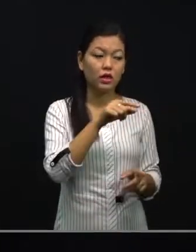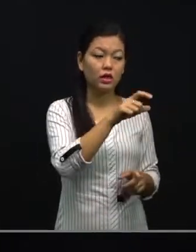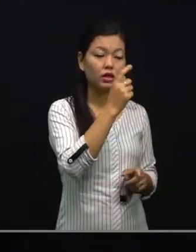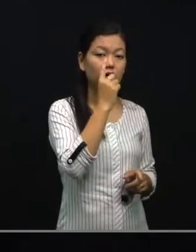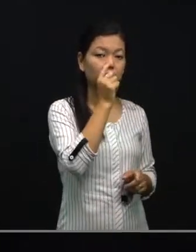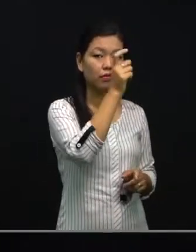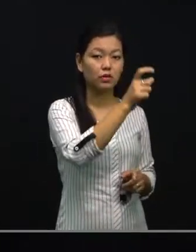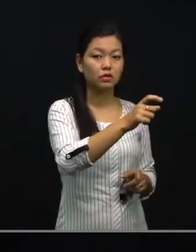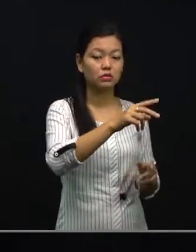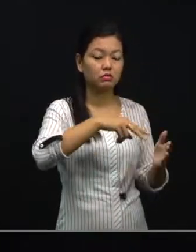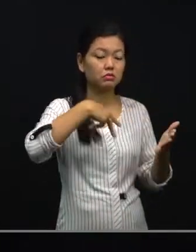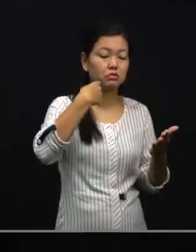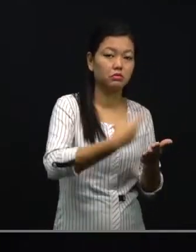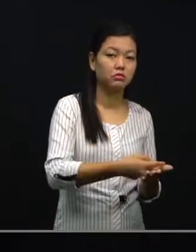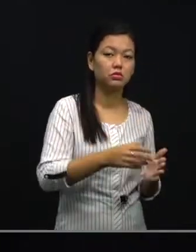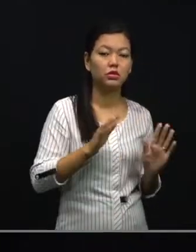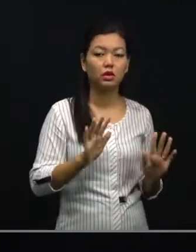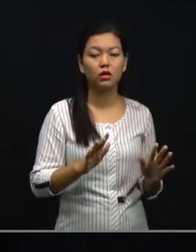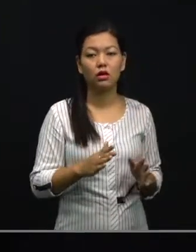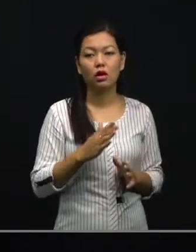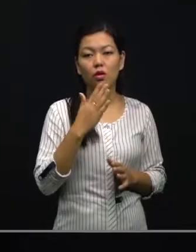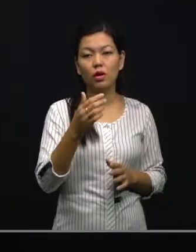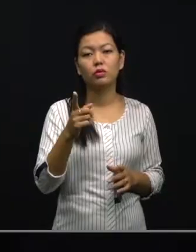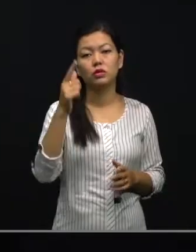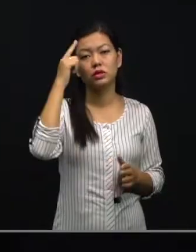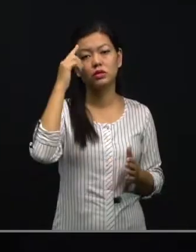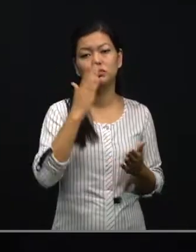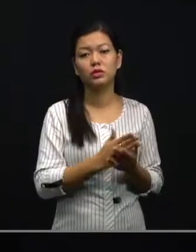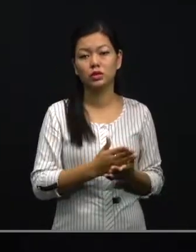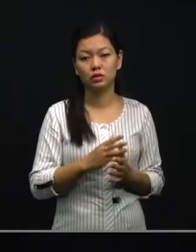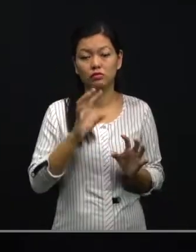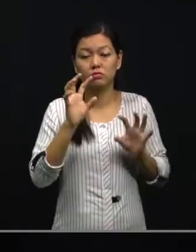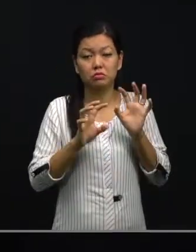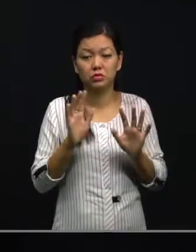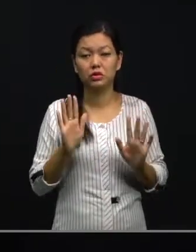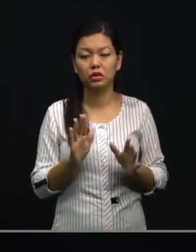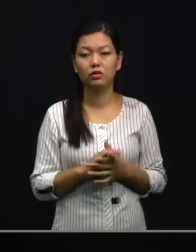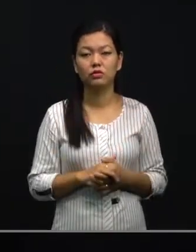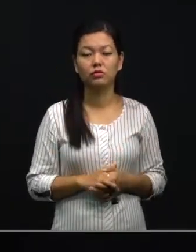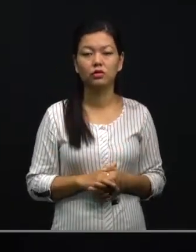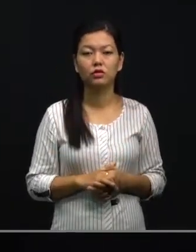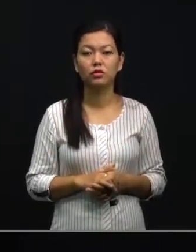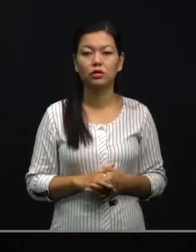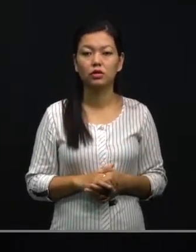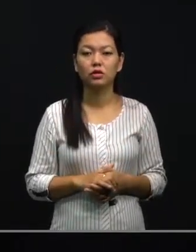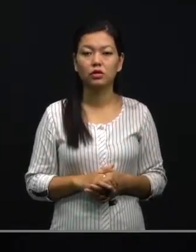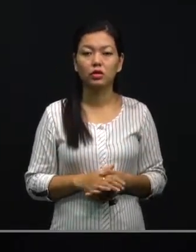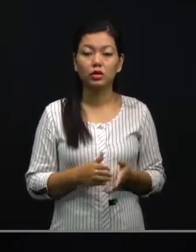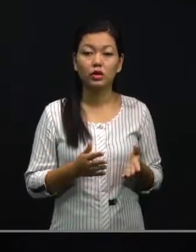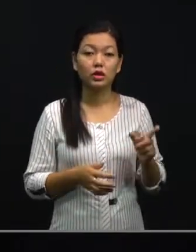And yet you would find that, interestingly, she was dismissed as a person who was simply trying to be very